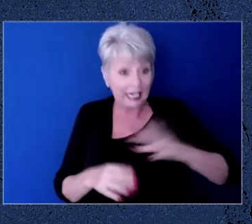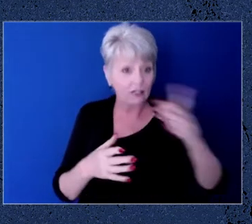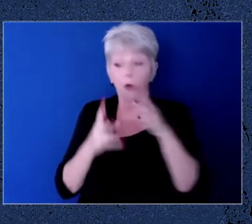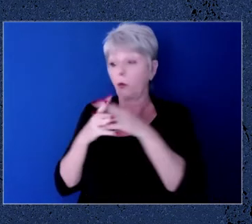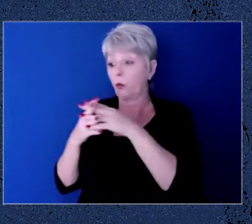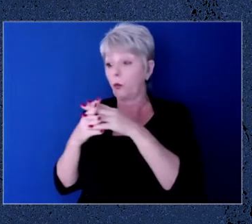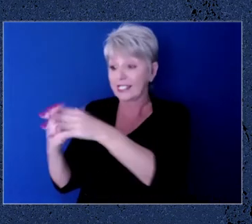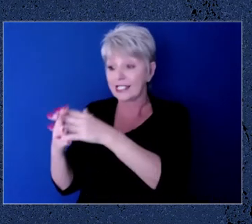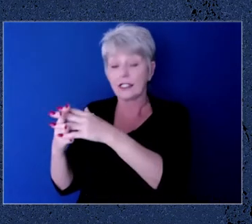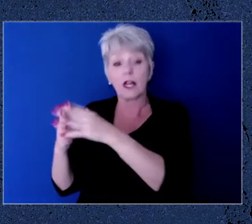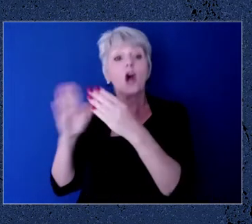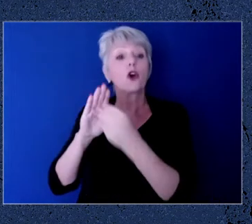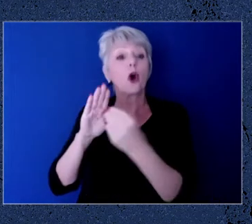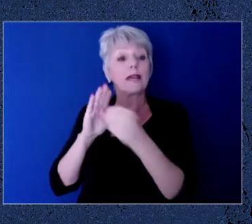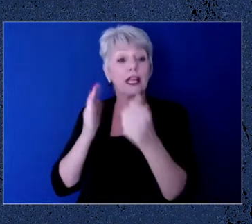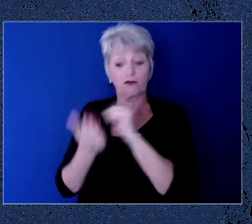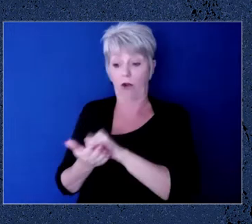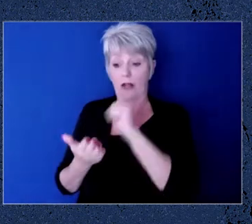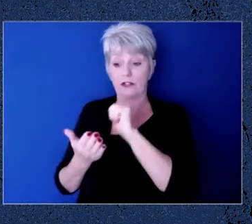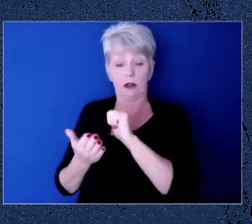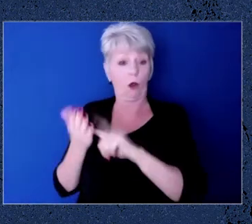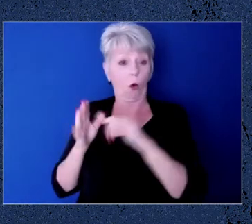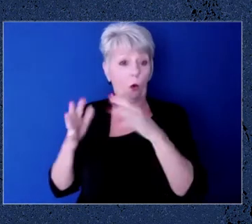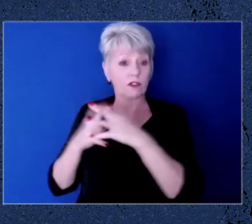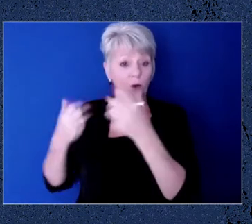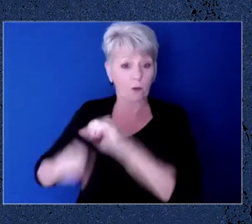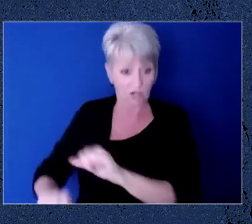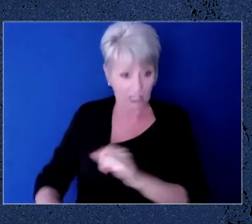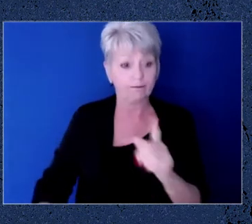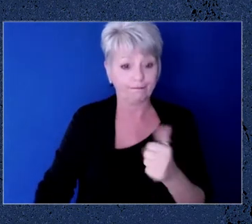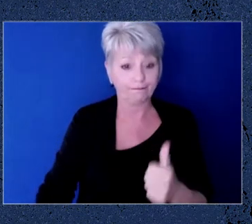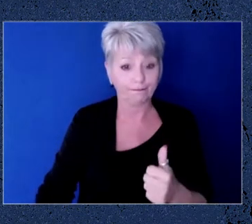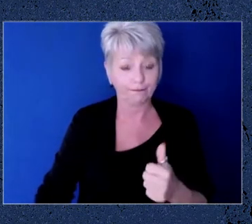Western copyright laws to protect it, or is that a paradox? So, I mean,